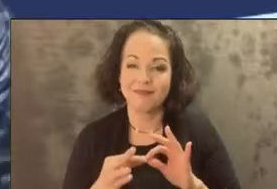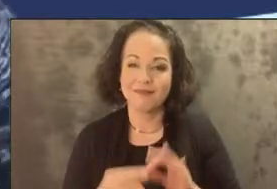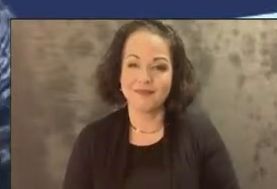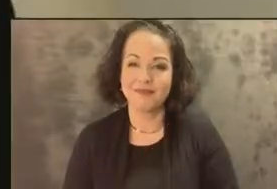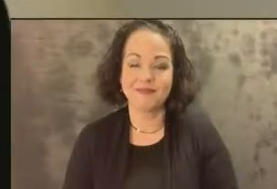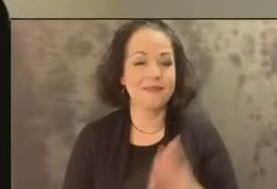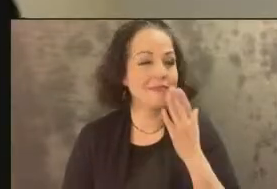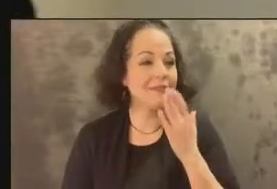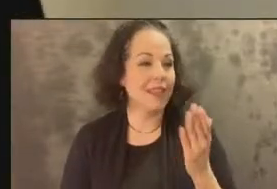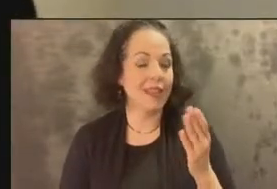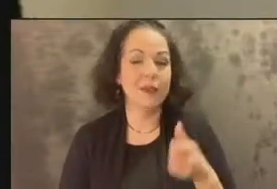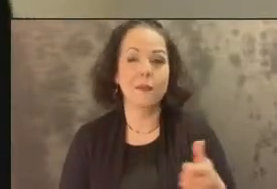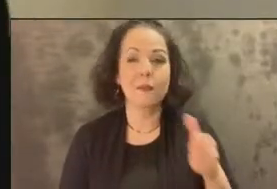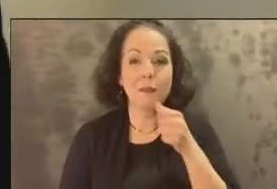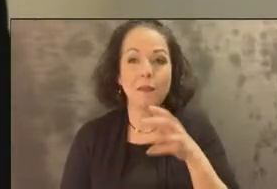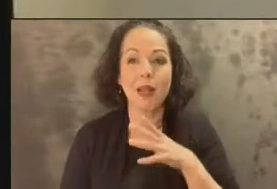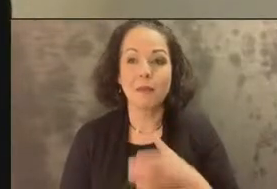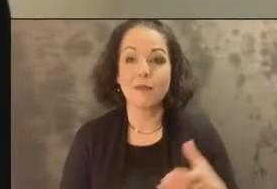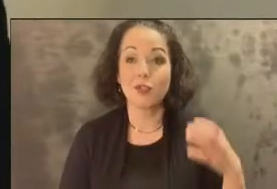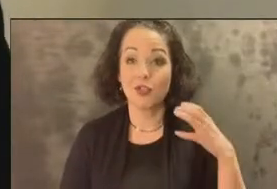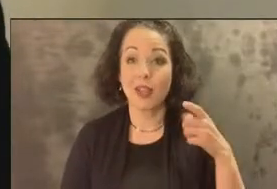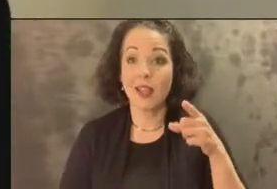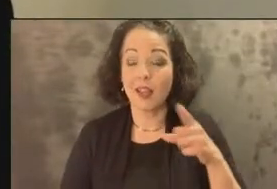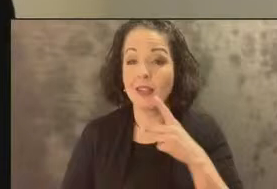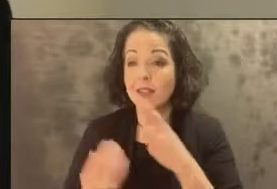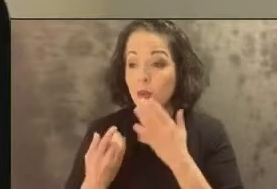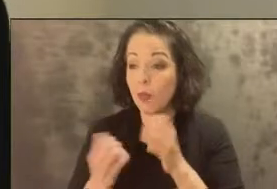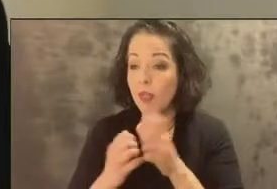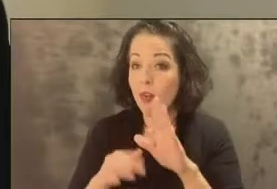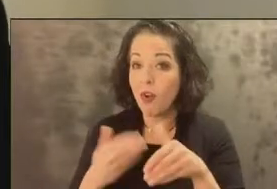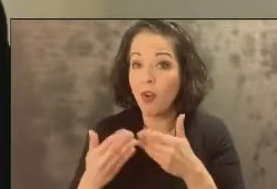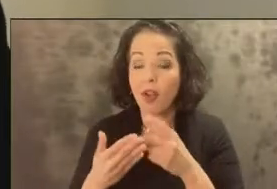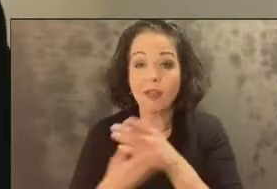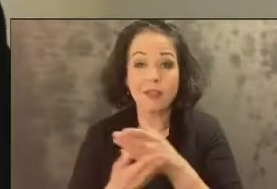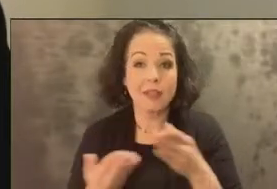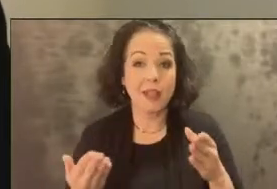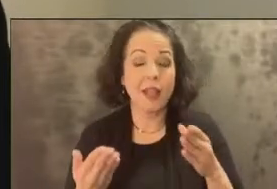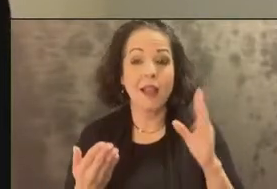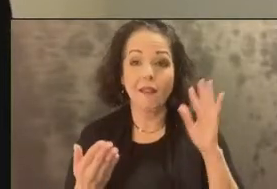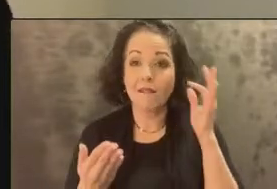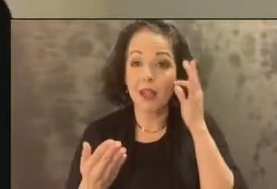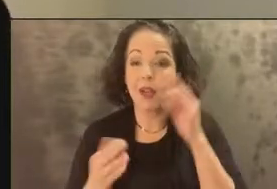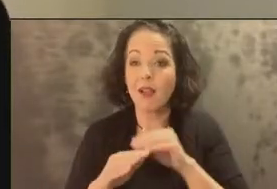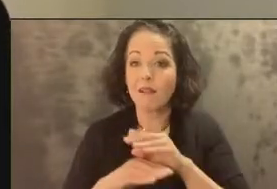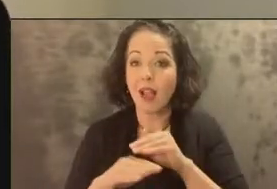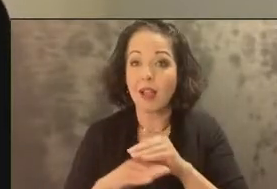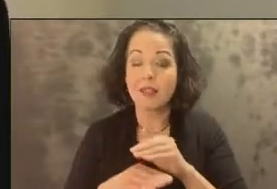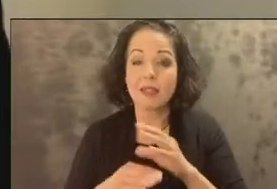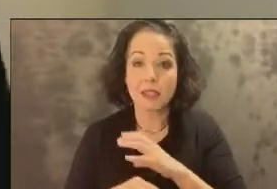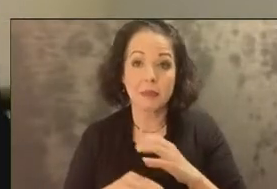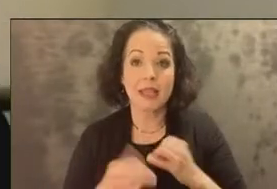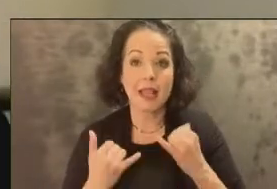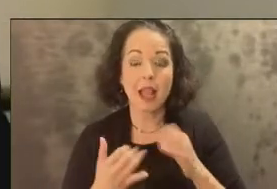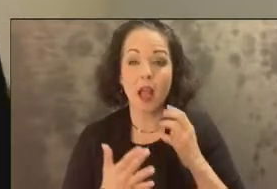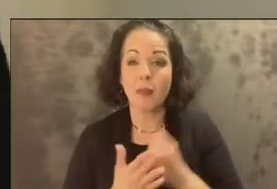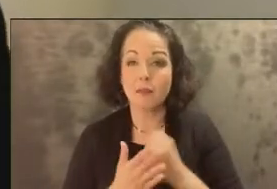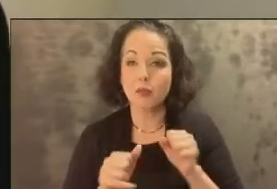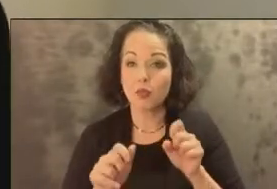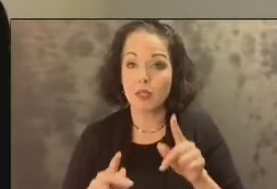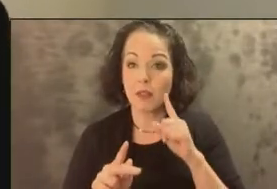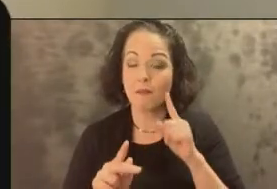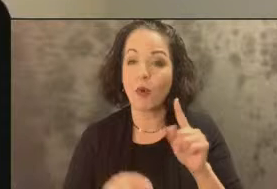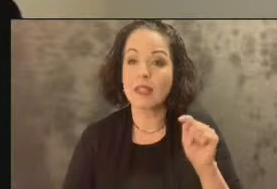Thank you, Madam Chair. So as with all federal advisory committees, this is an opportunity for the task force